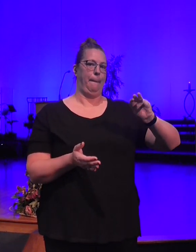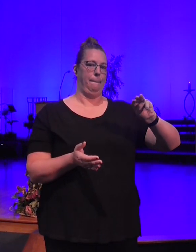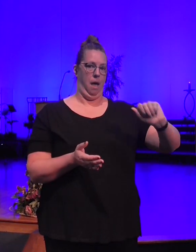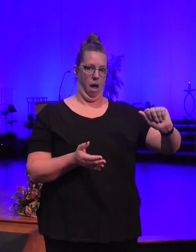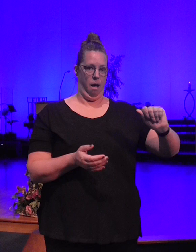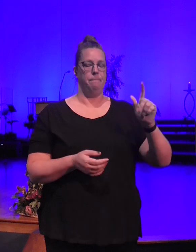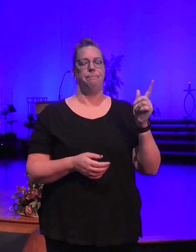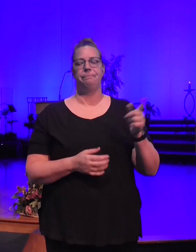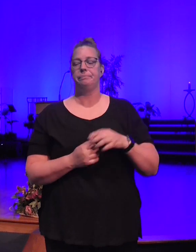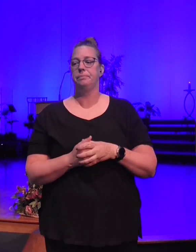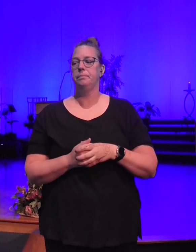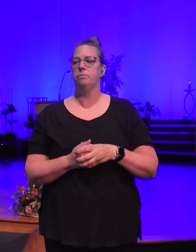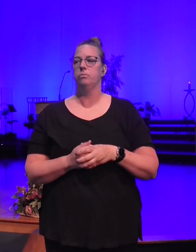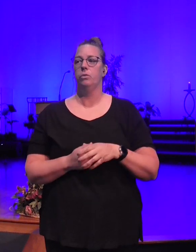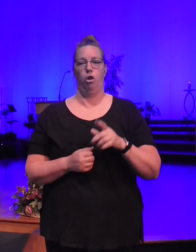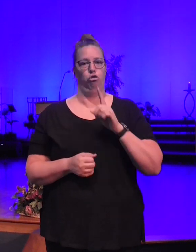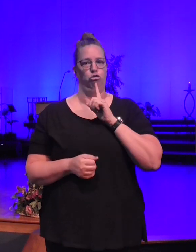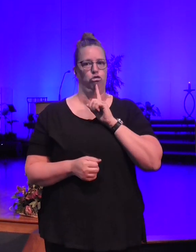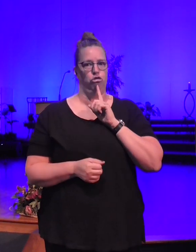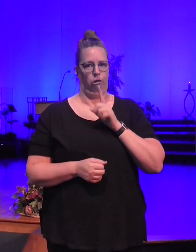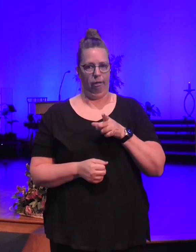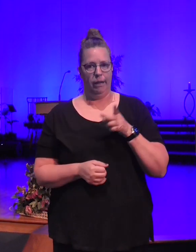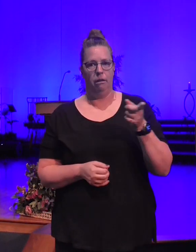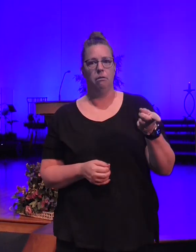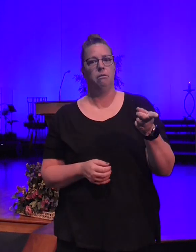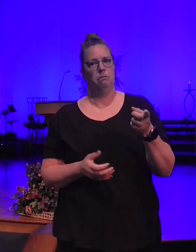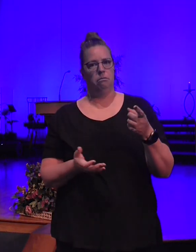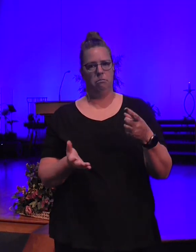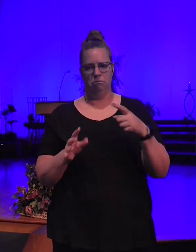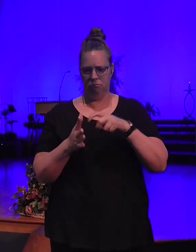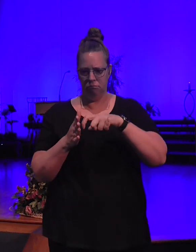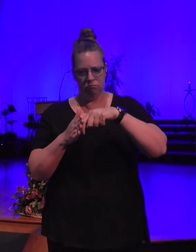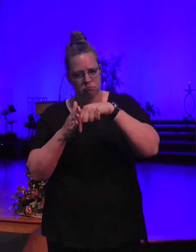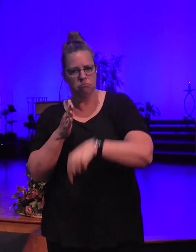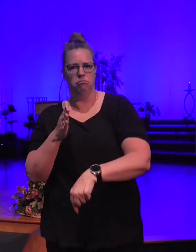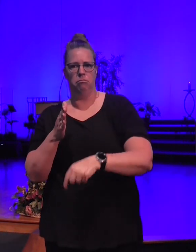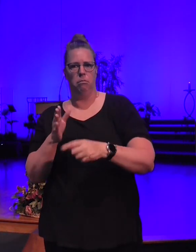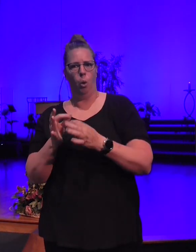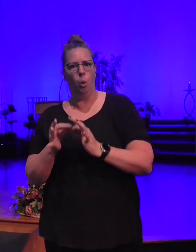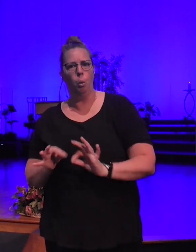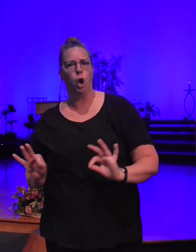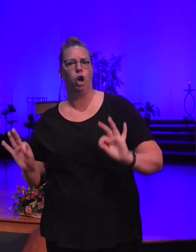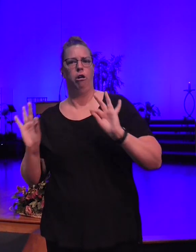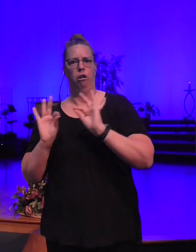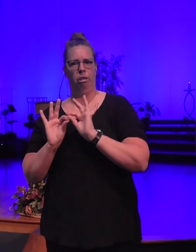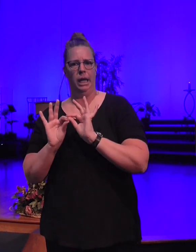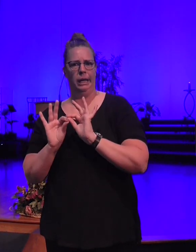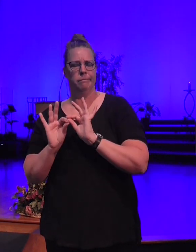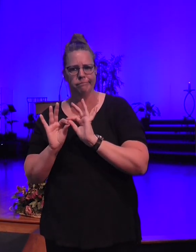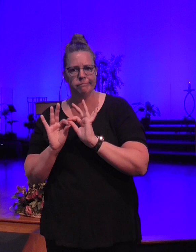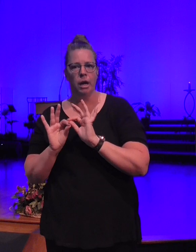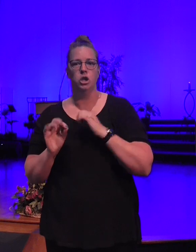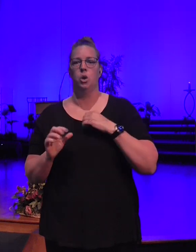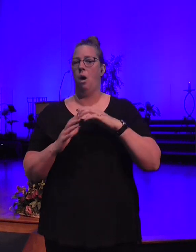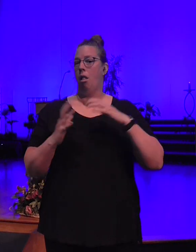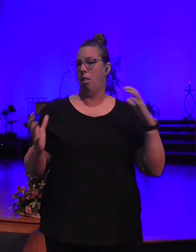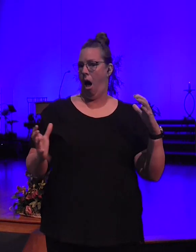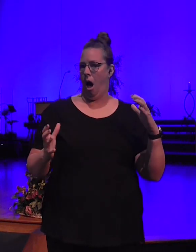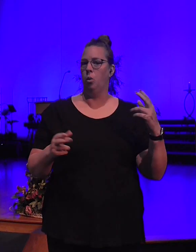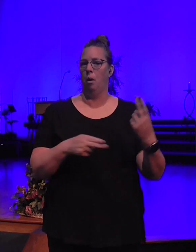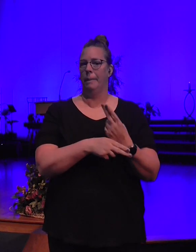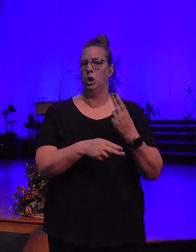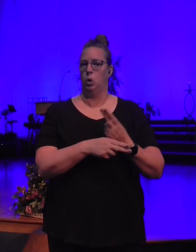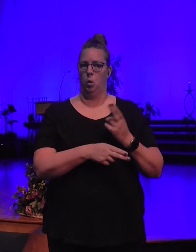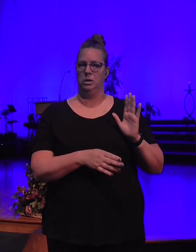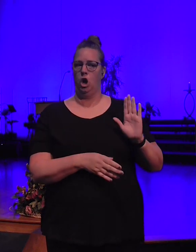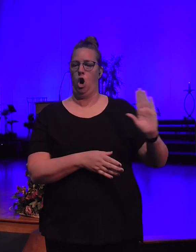really speaking to the topic of worthy. So a lot of what you hear today is going to have that, using some